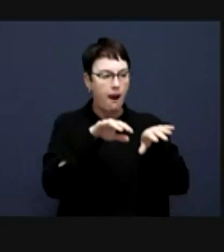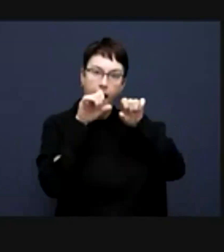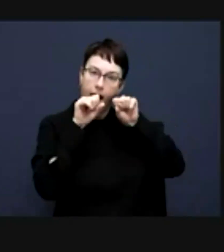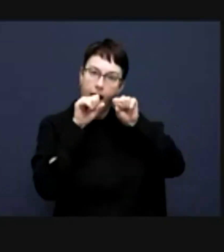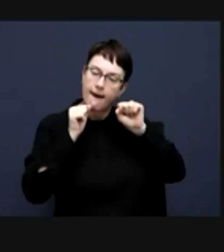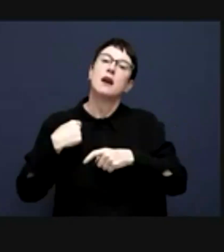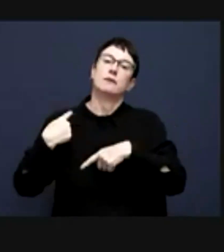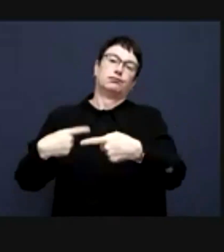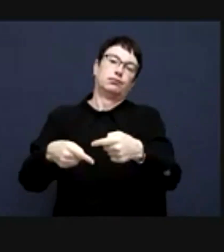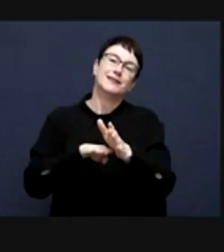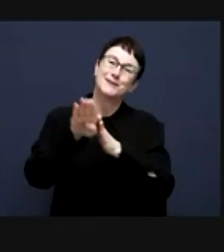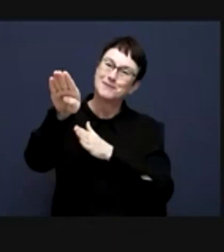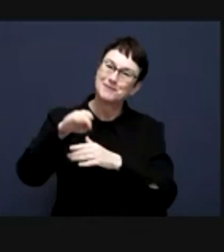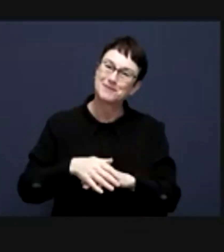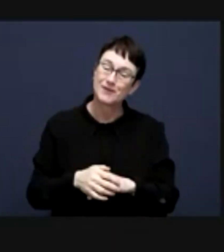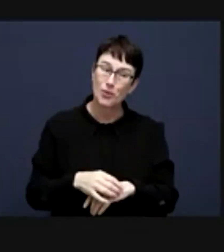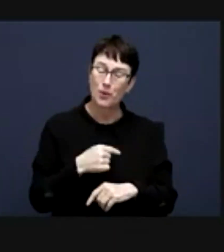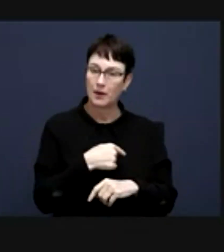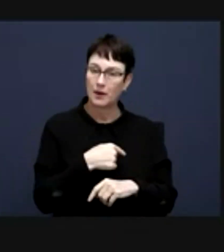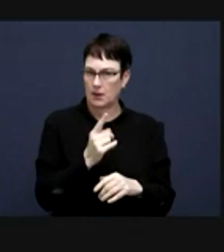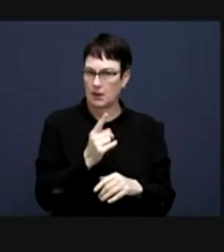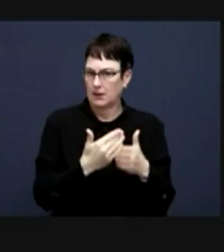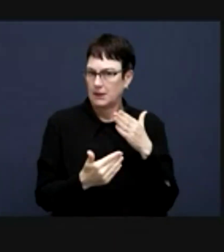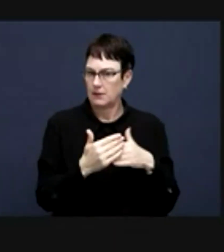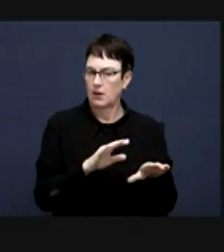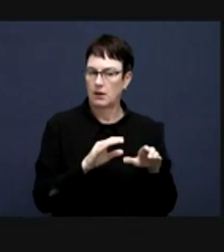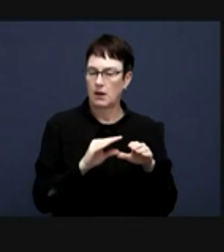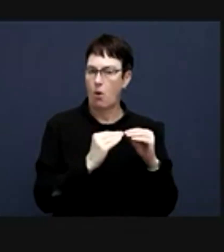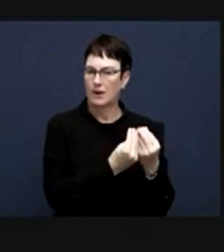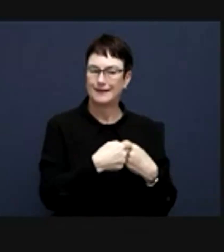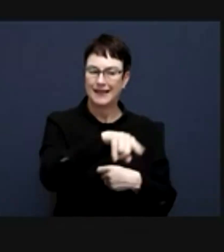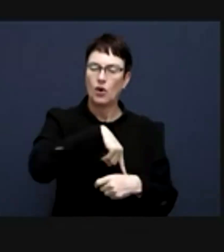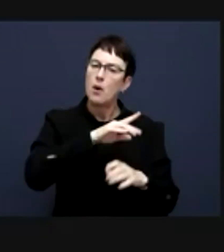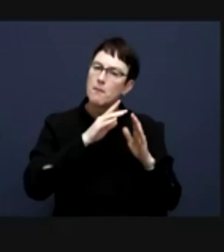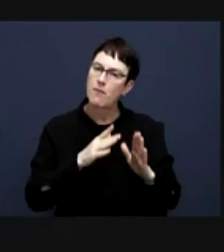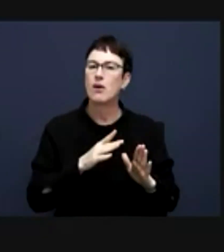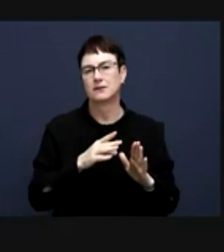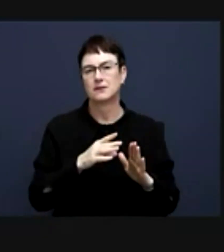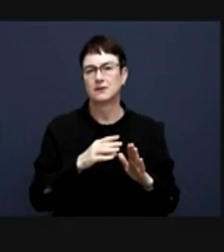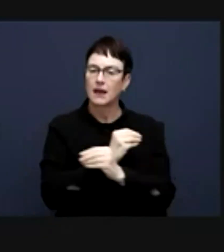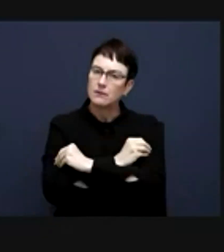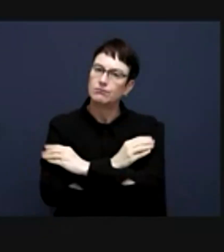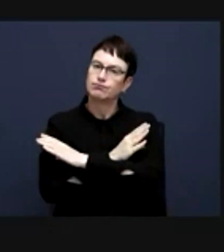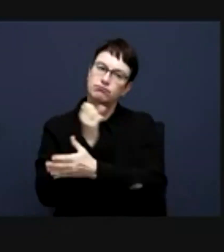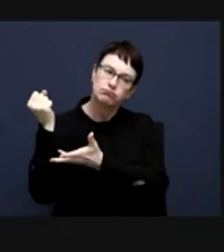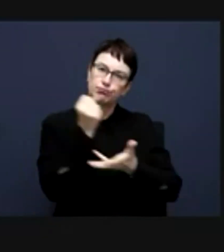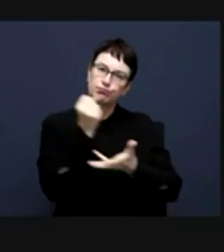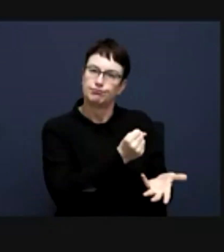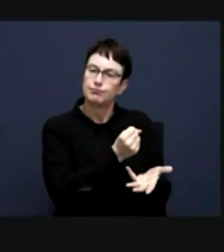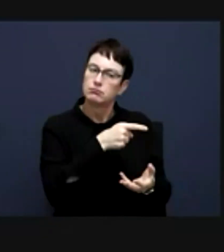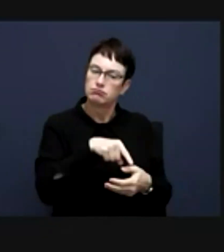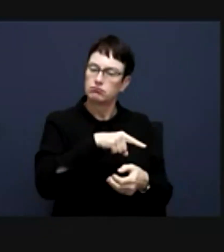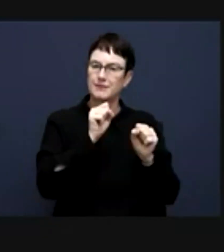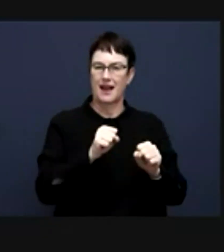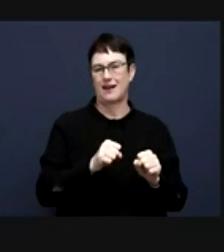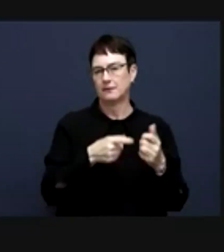disability organizations. So it's important that the public sector body understands that a one-off consultation may not bring